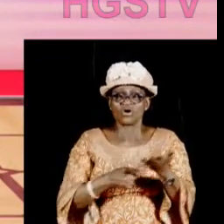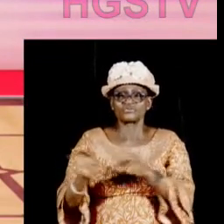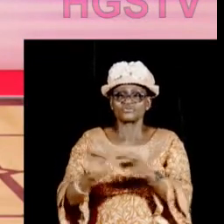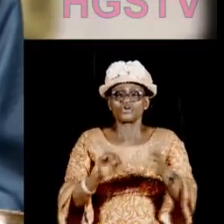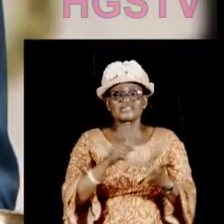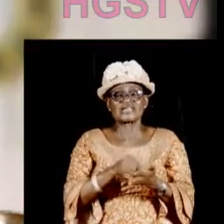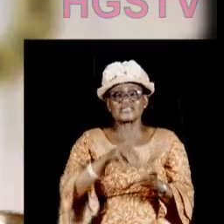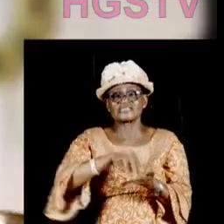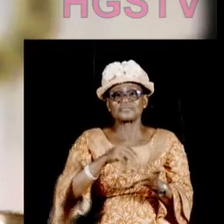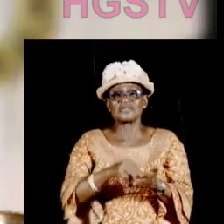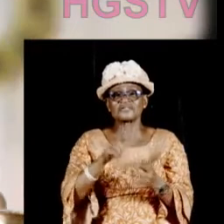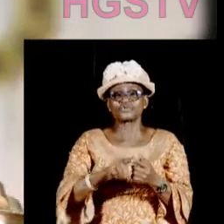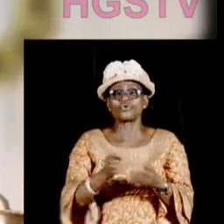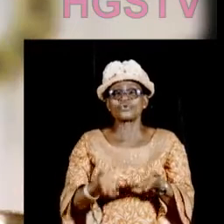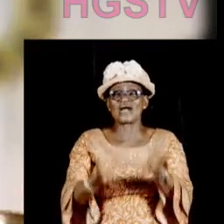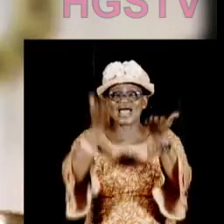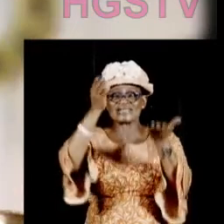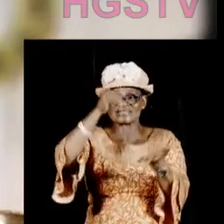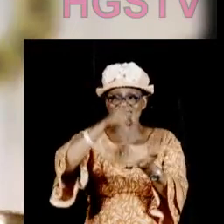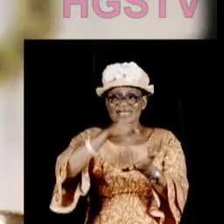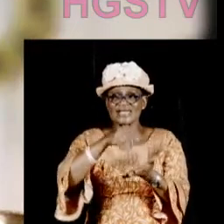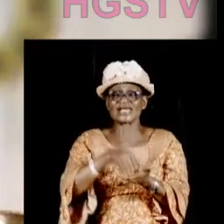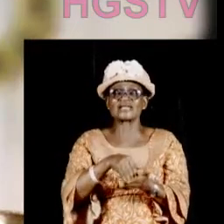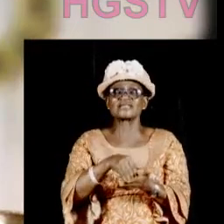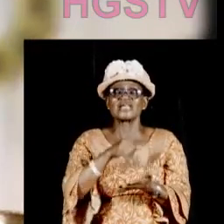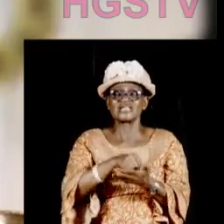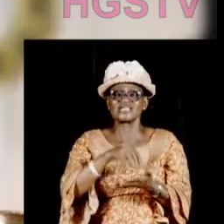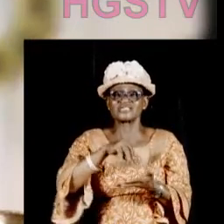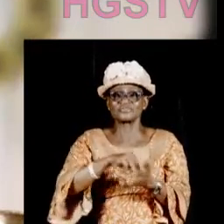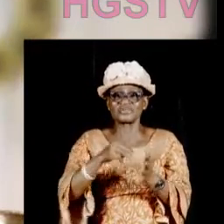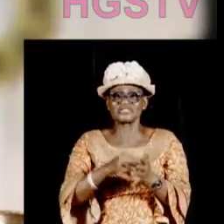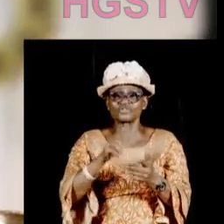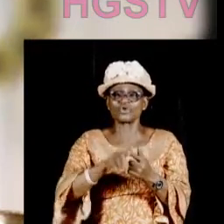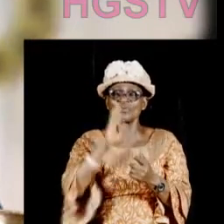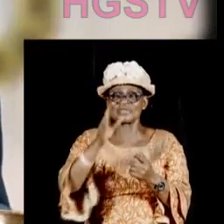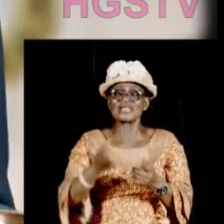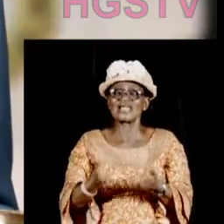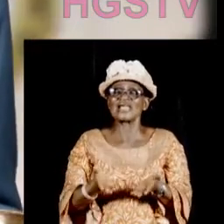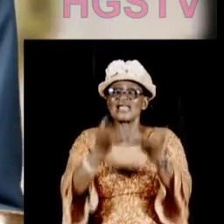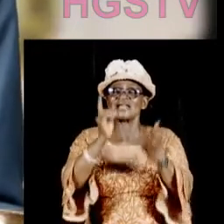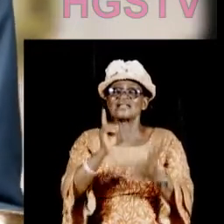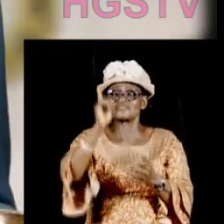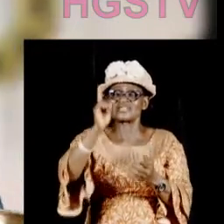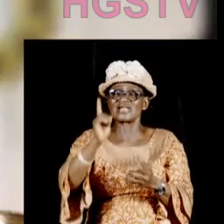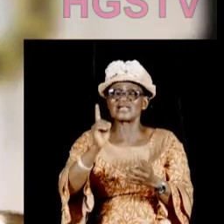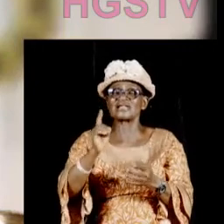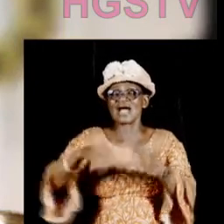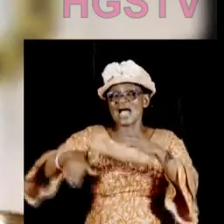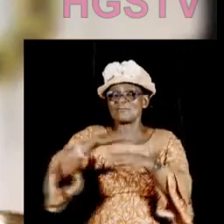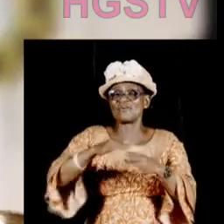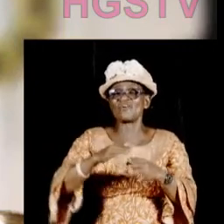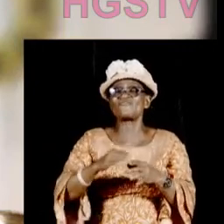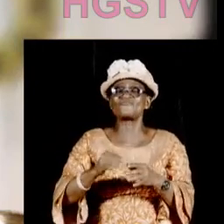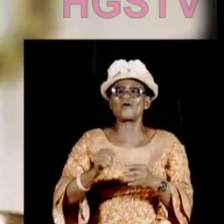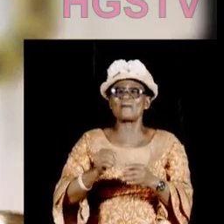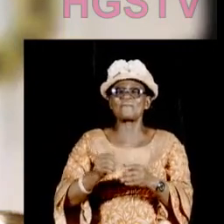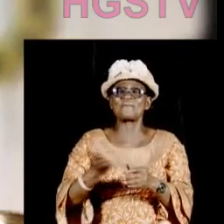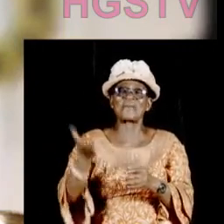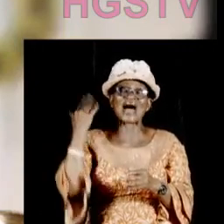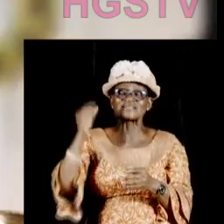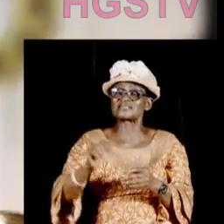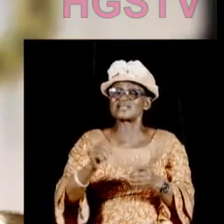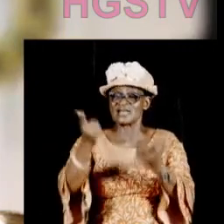mean to rise again? It means to be lifted above past limitations and reproach.